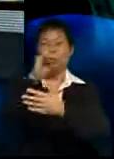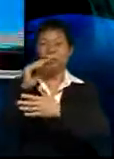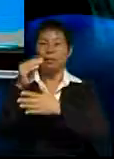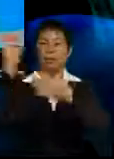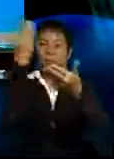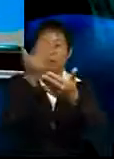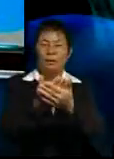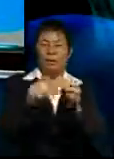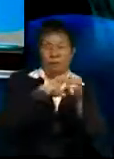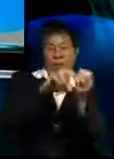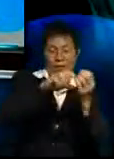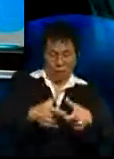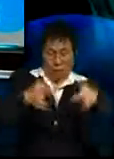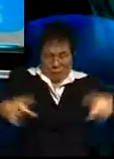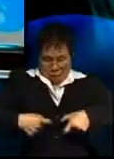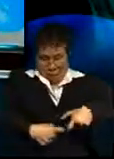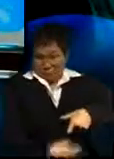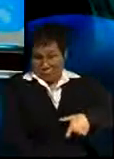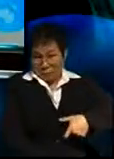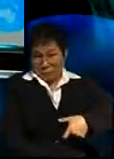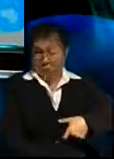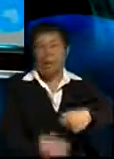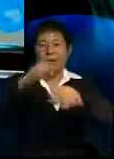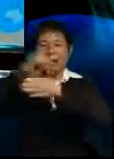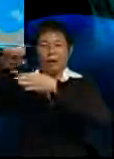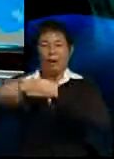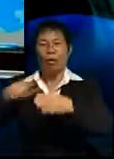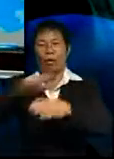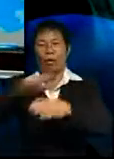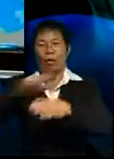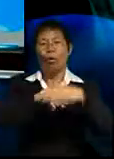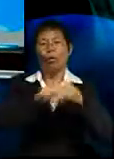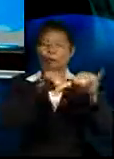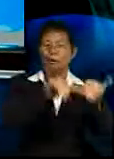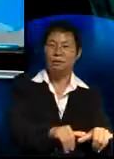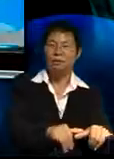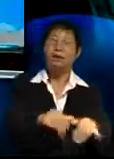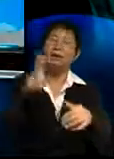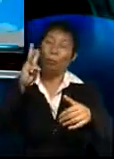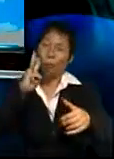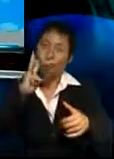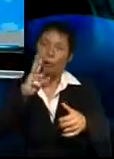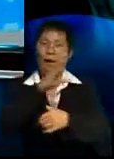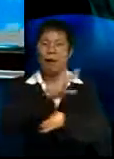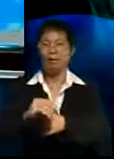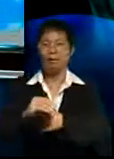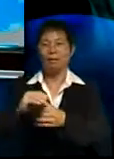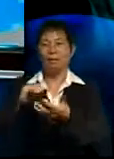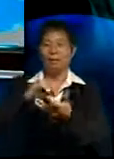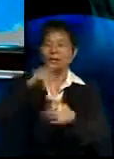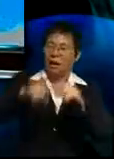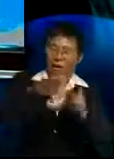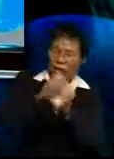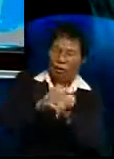intestines. You see, at the end of the ileum, all that is remained are some water, indigestible